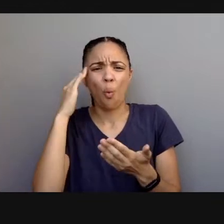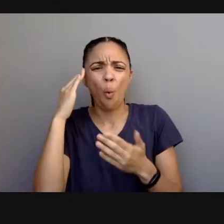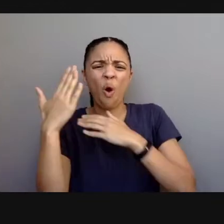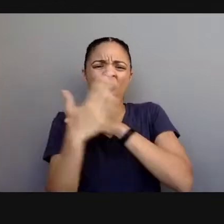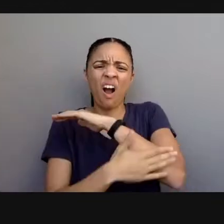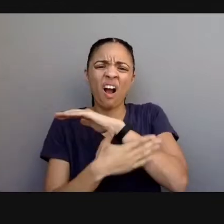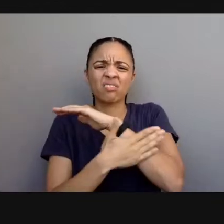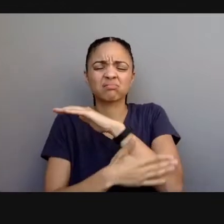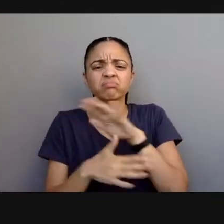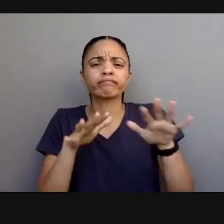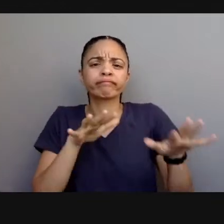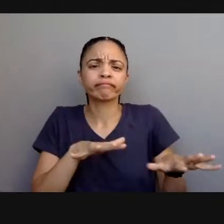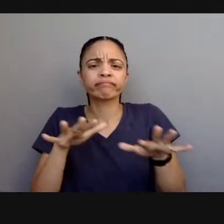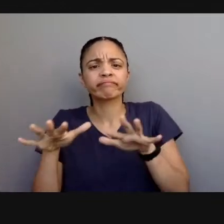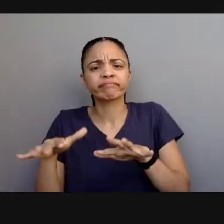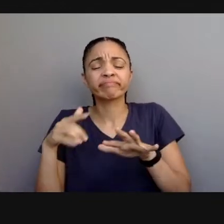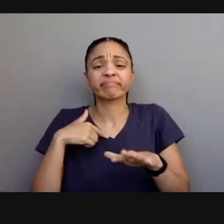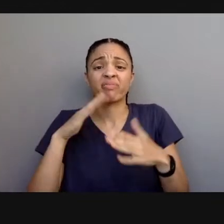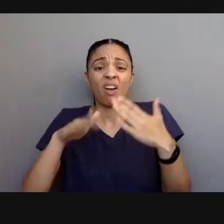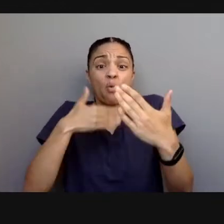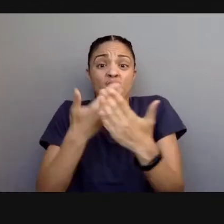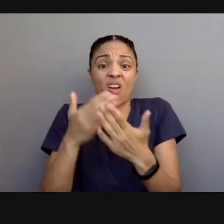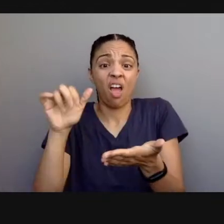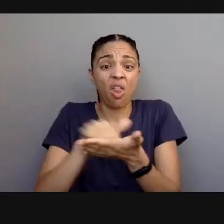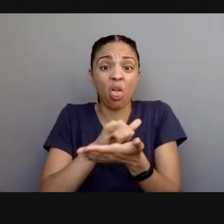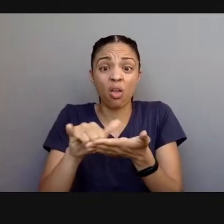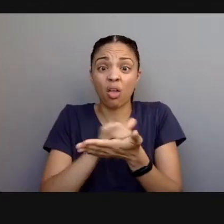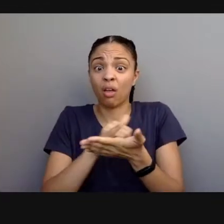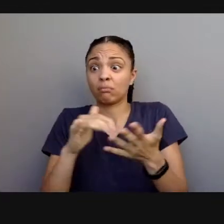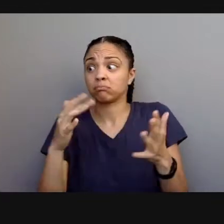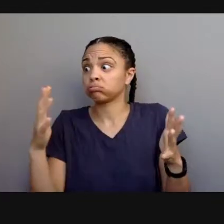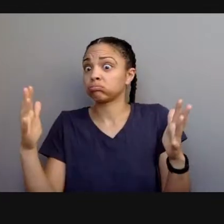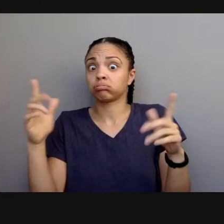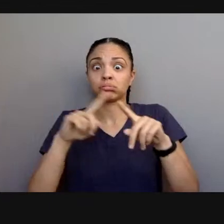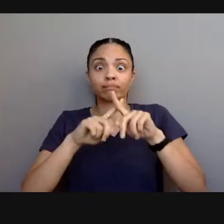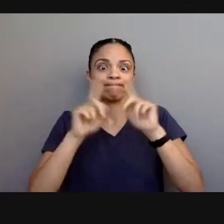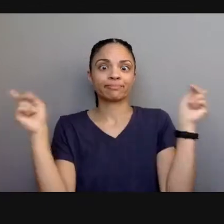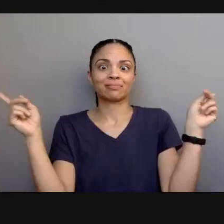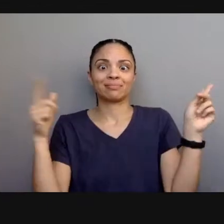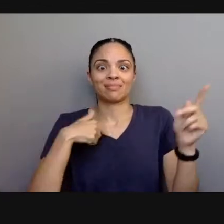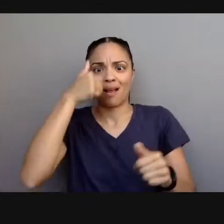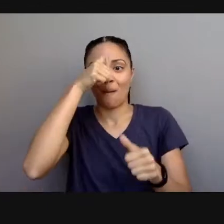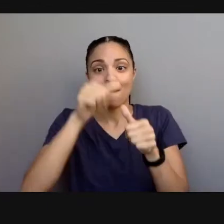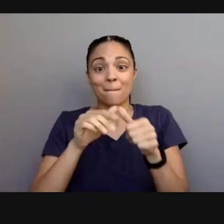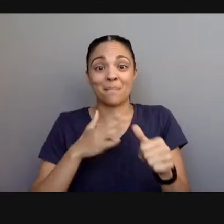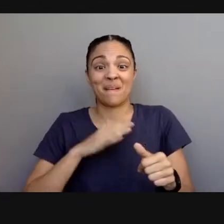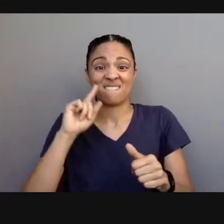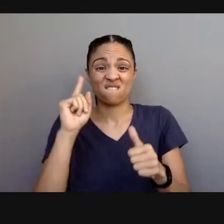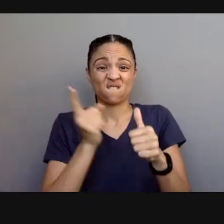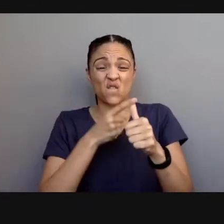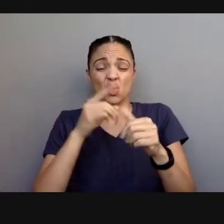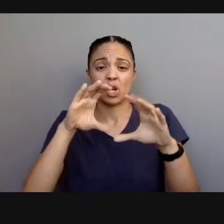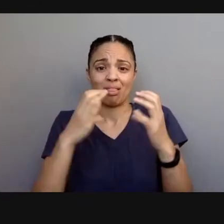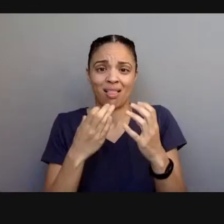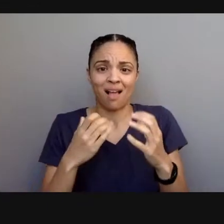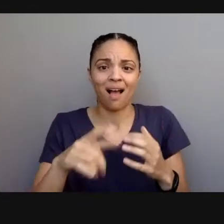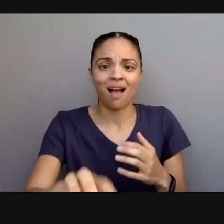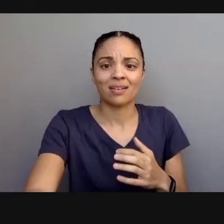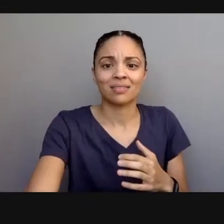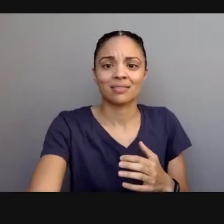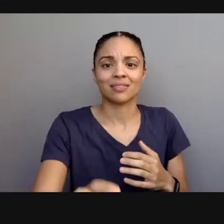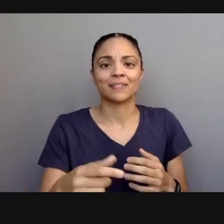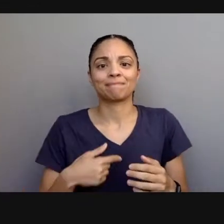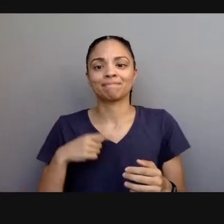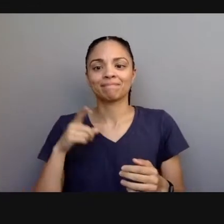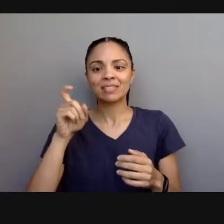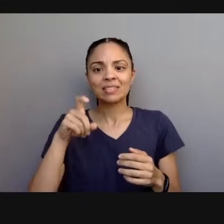York City. And I remember my first class, we had to take placement classes. And